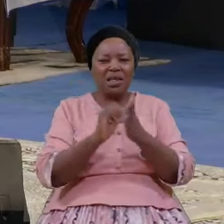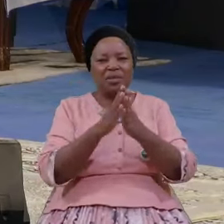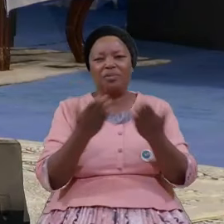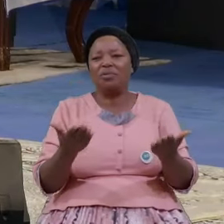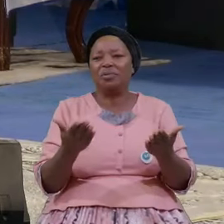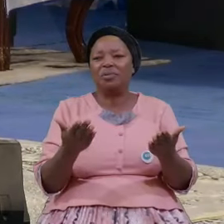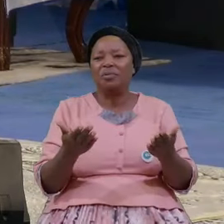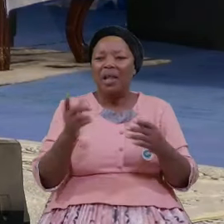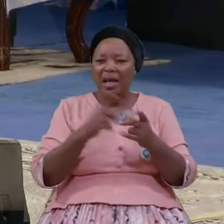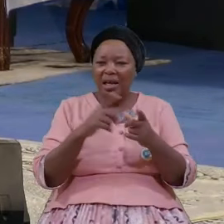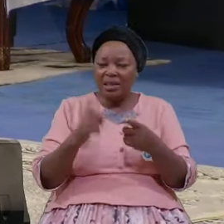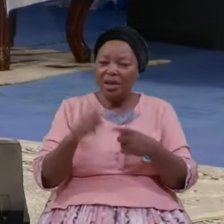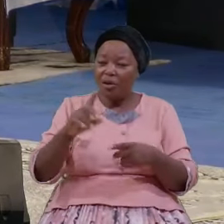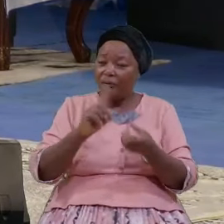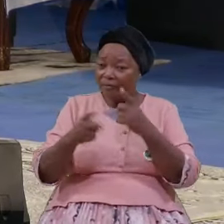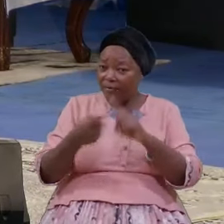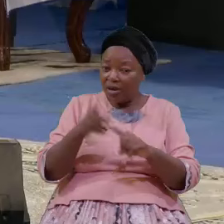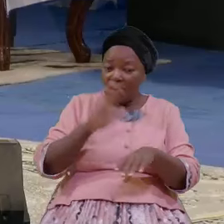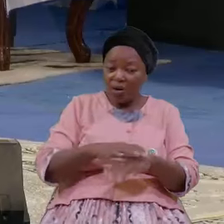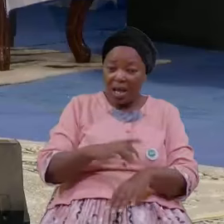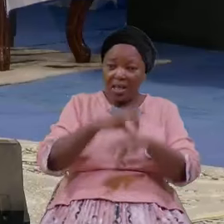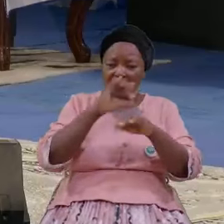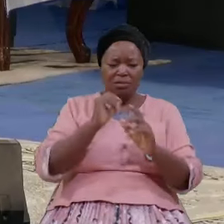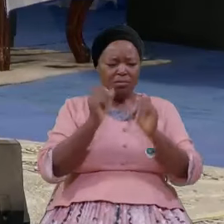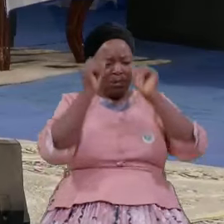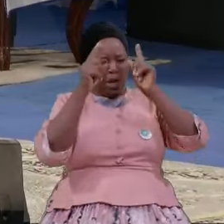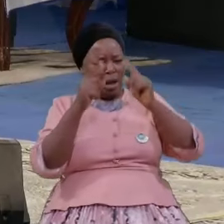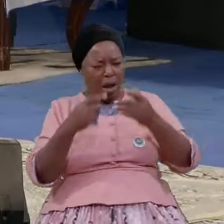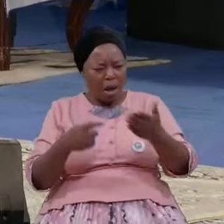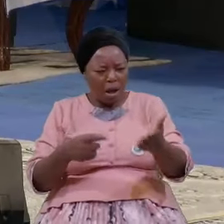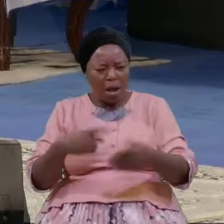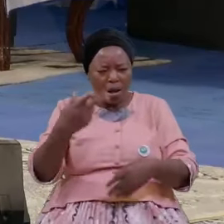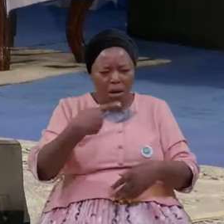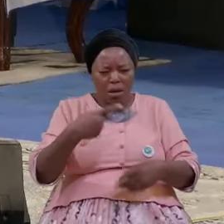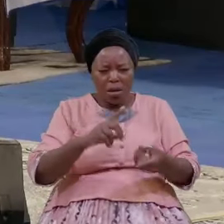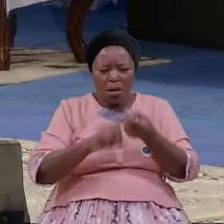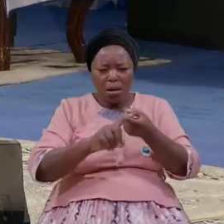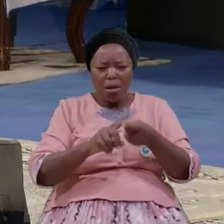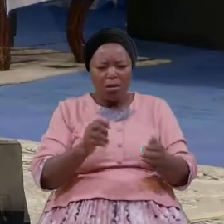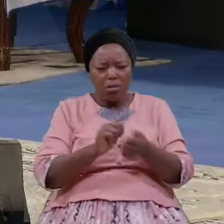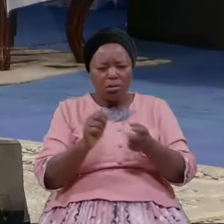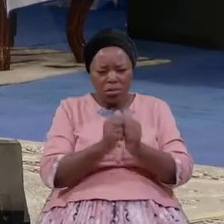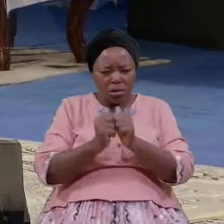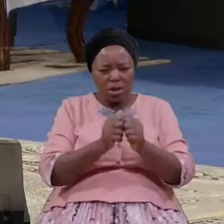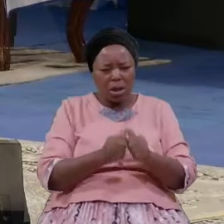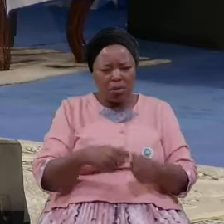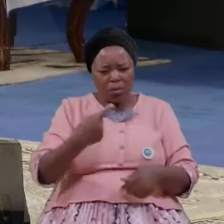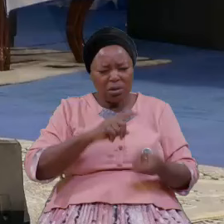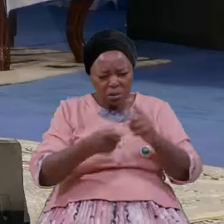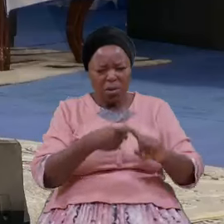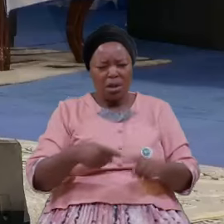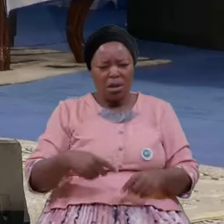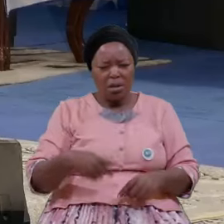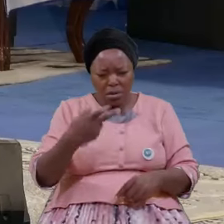your friend on earth is wondering, what happened? I knew him now. When I told a lie,